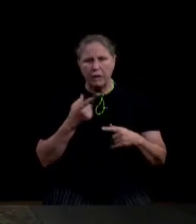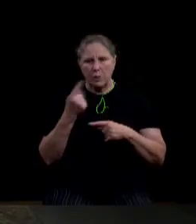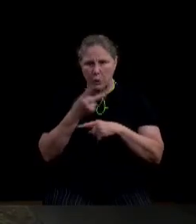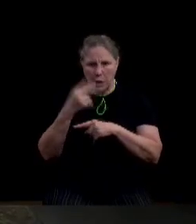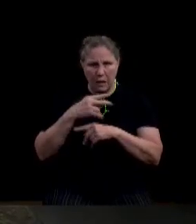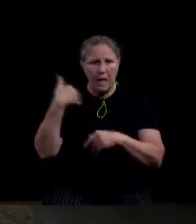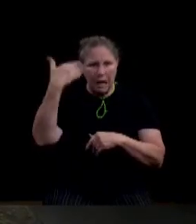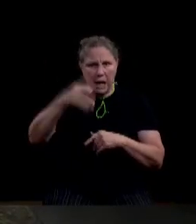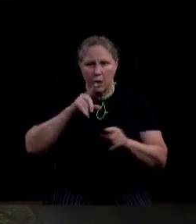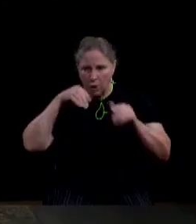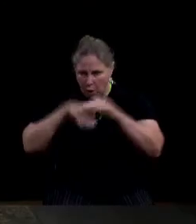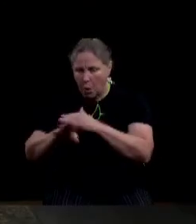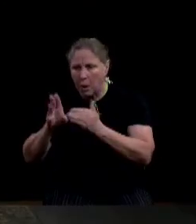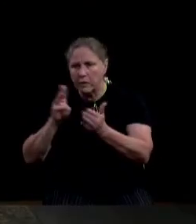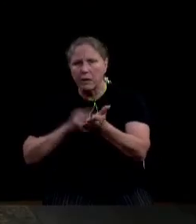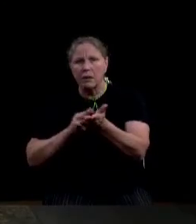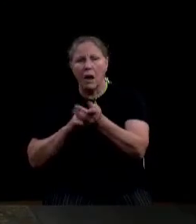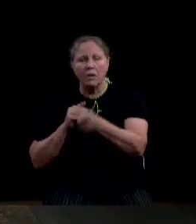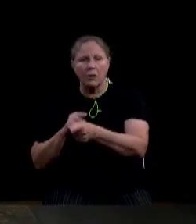results.